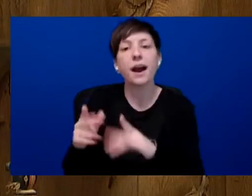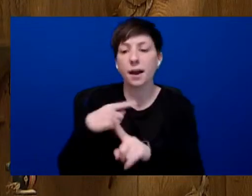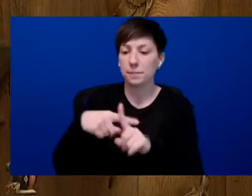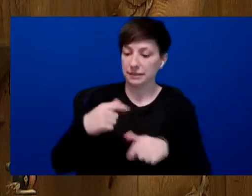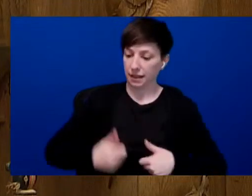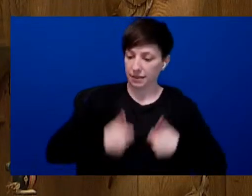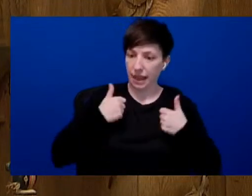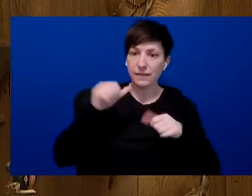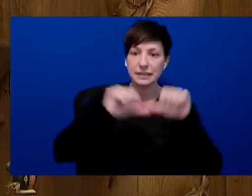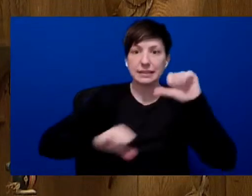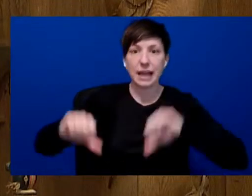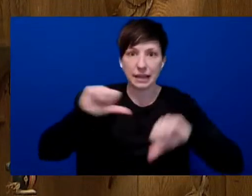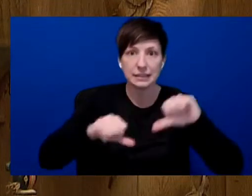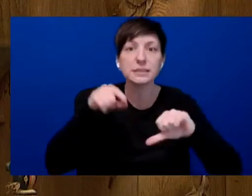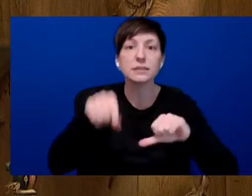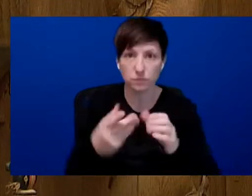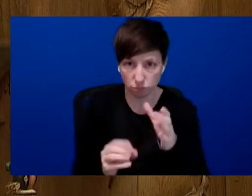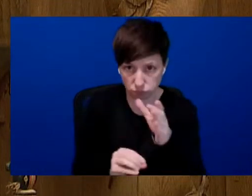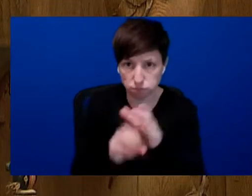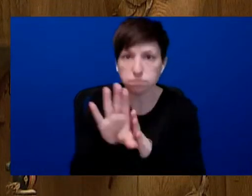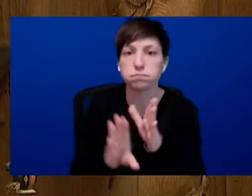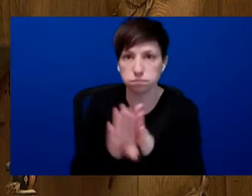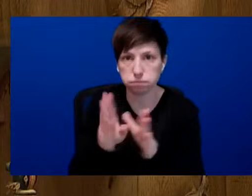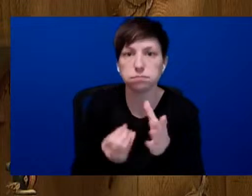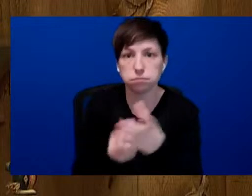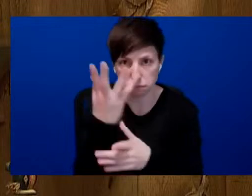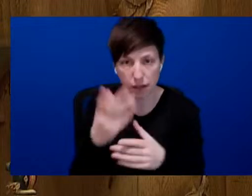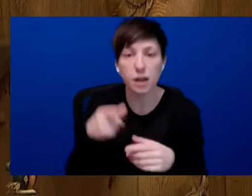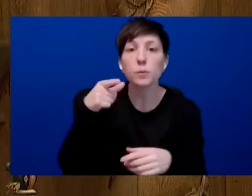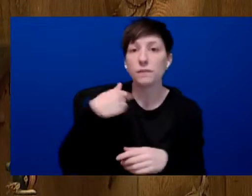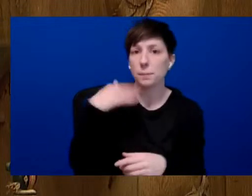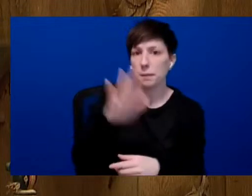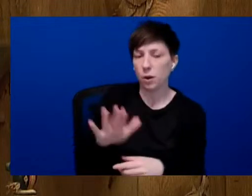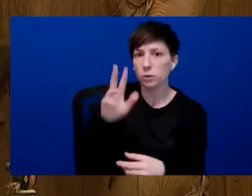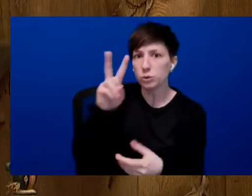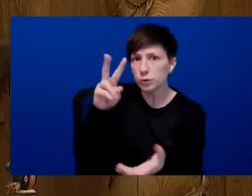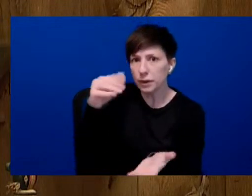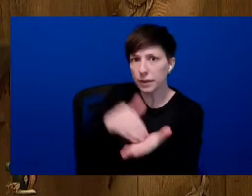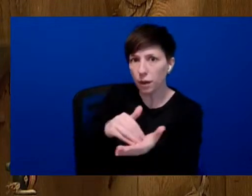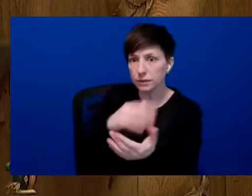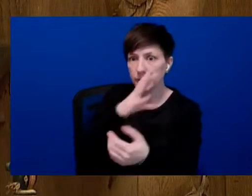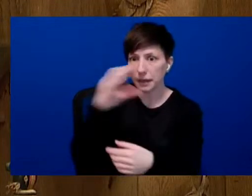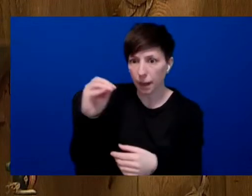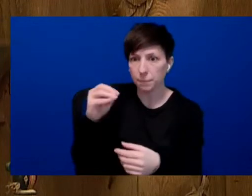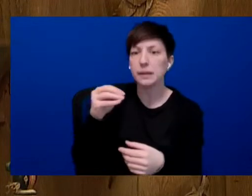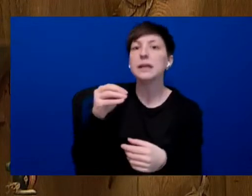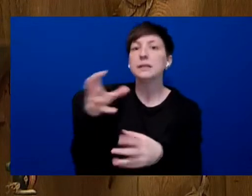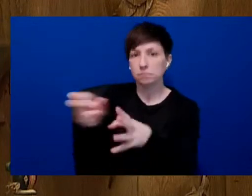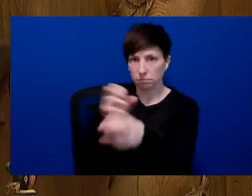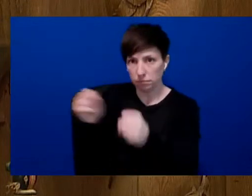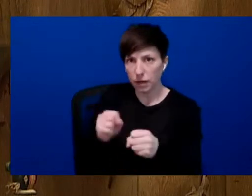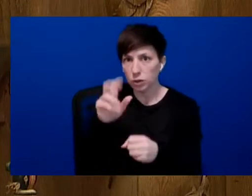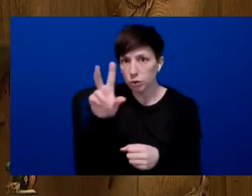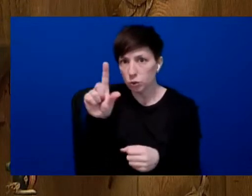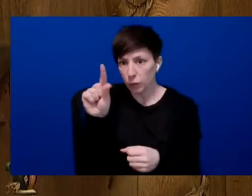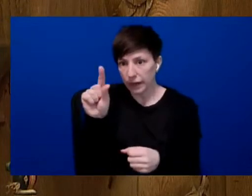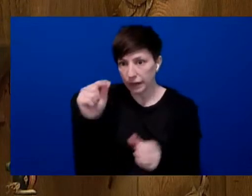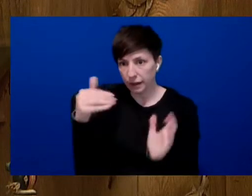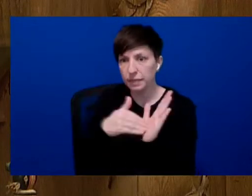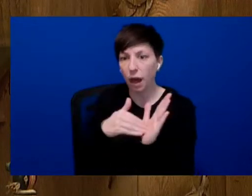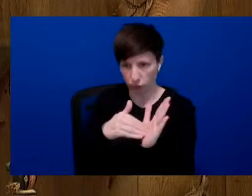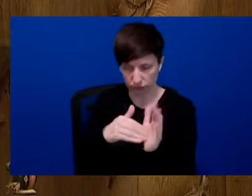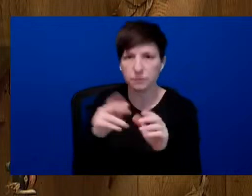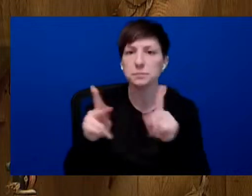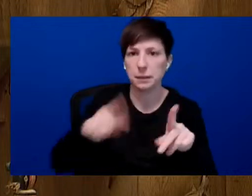Canada, with 2,000 companies employing almost 20,000 British Columbians. While BC's economy is strong